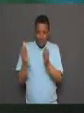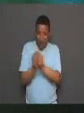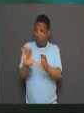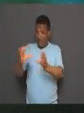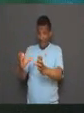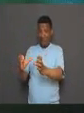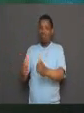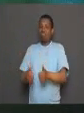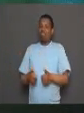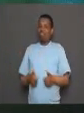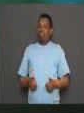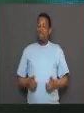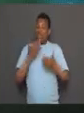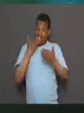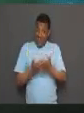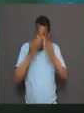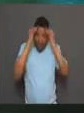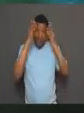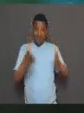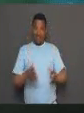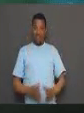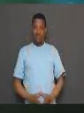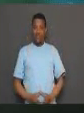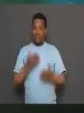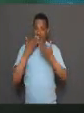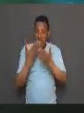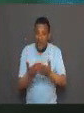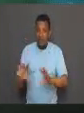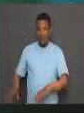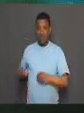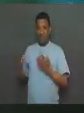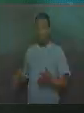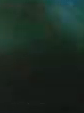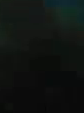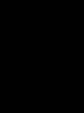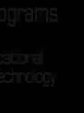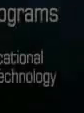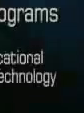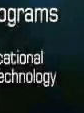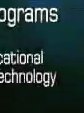with you, class. Thank you, teacher. Thank you, students.